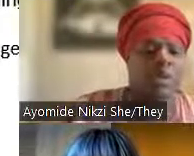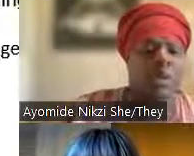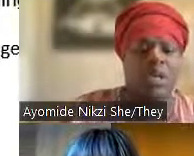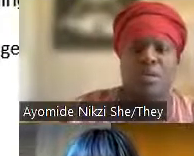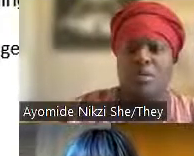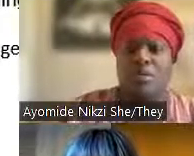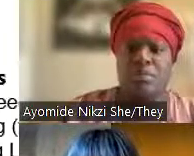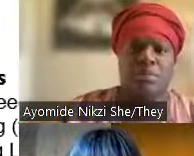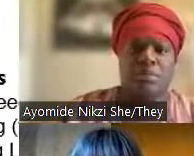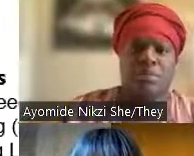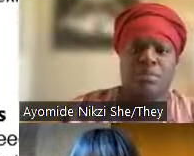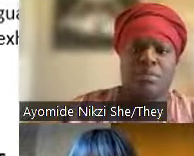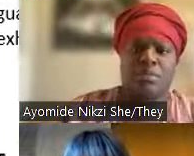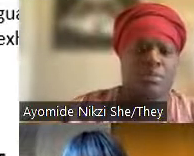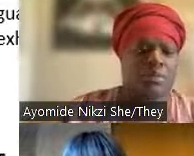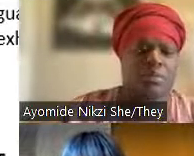Monica?